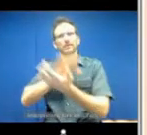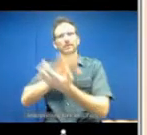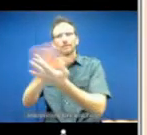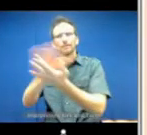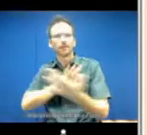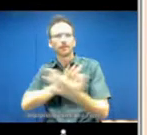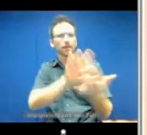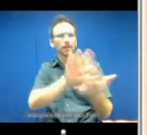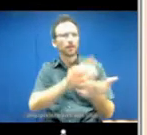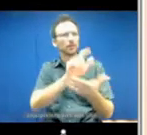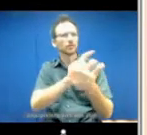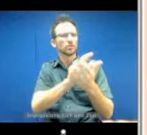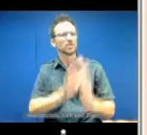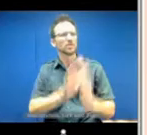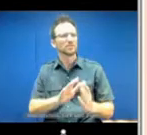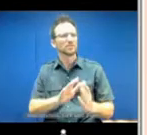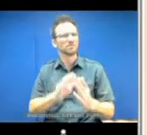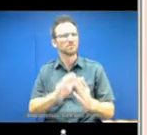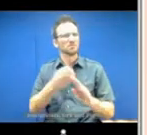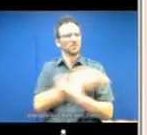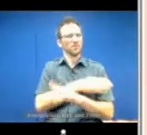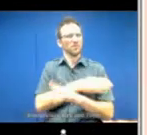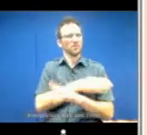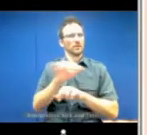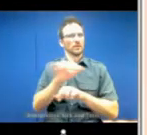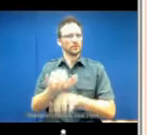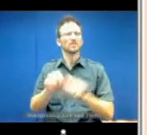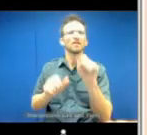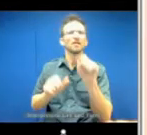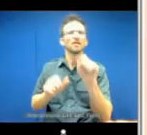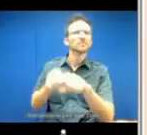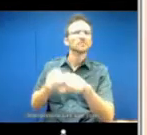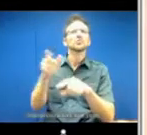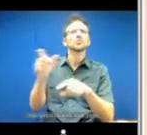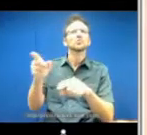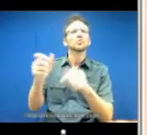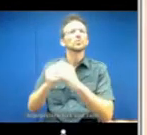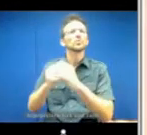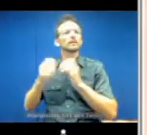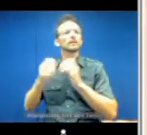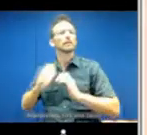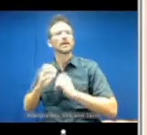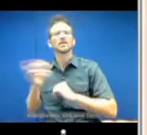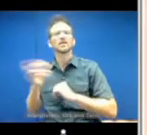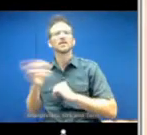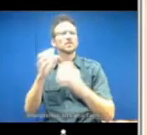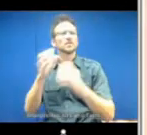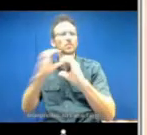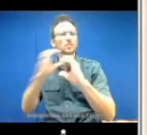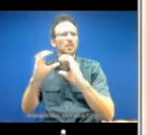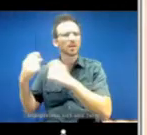with their client, to find out what they intend to do,